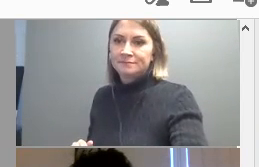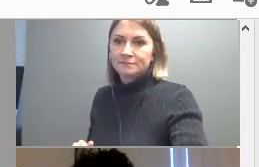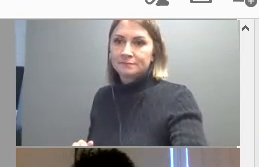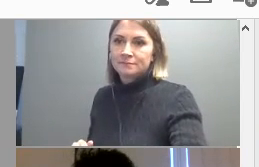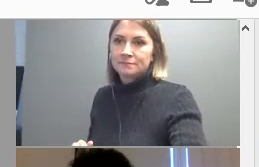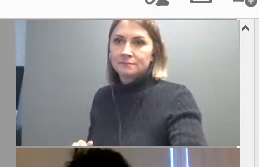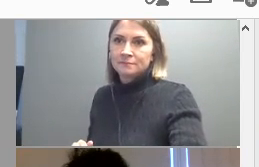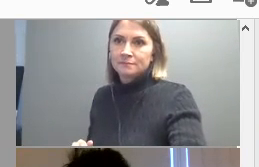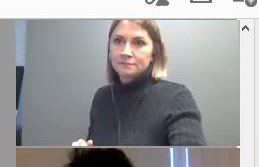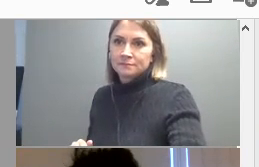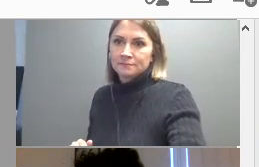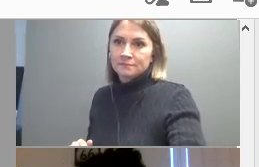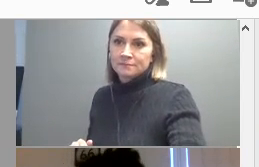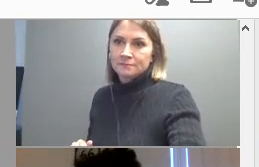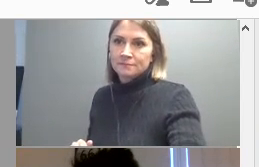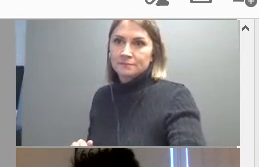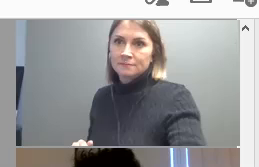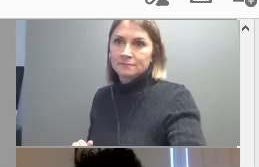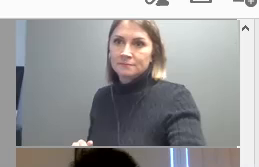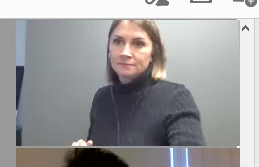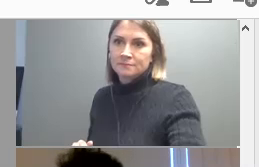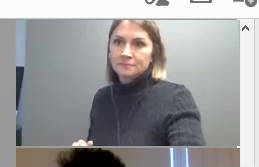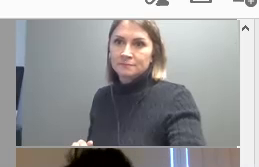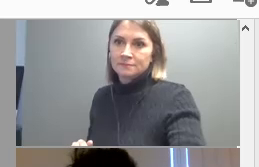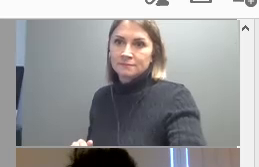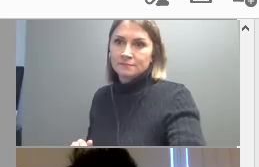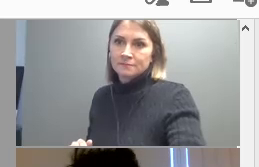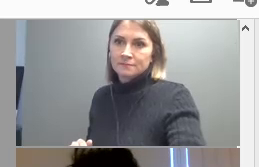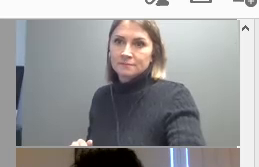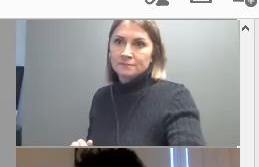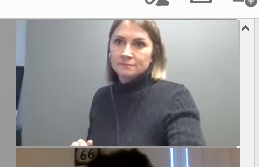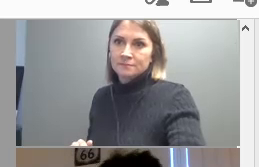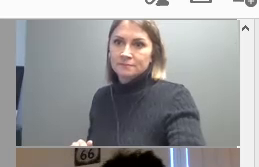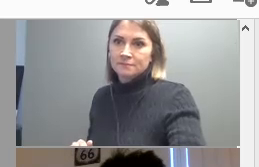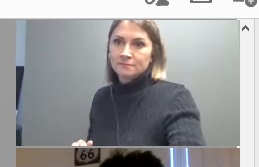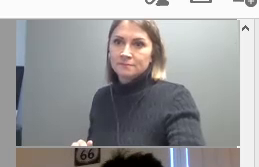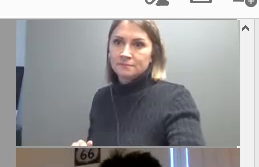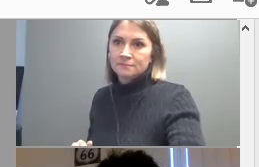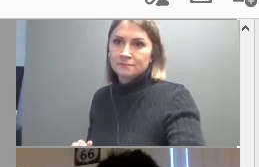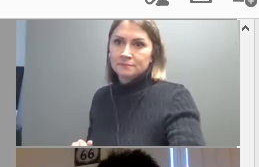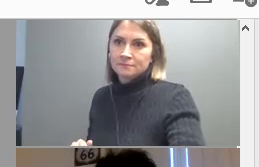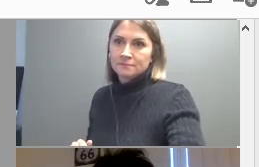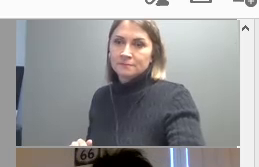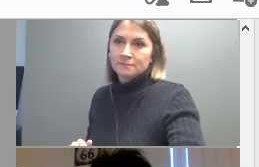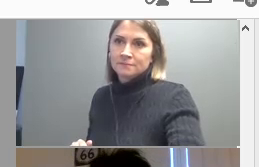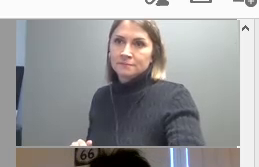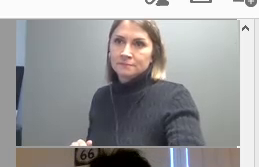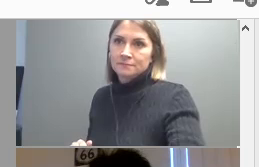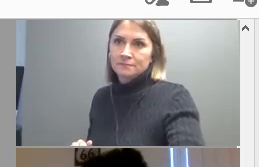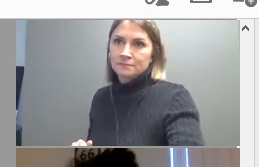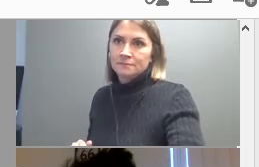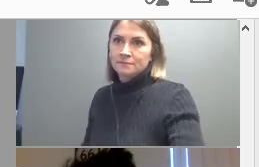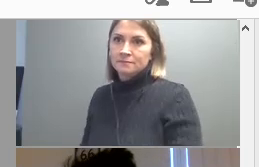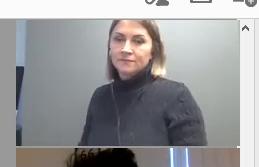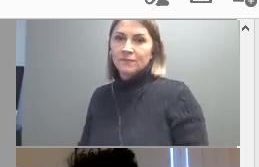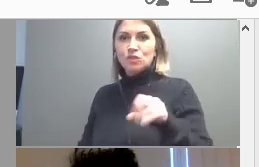we'll yes, that was, I was thinking of an example, but that was a bad example, but essentially for the network and